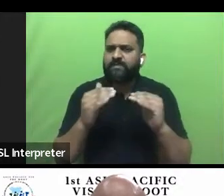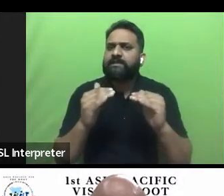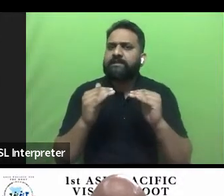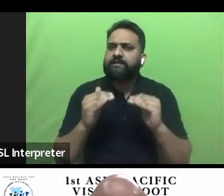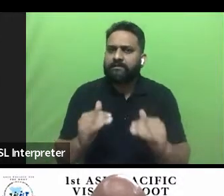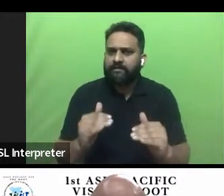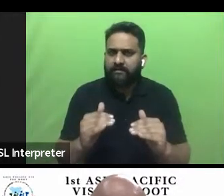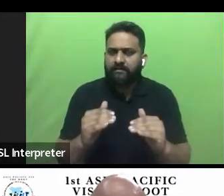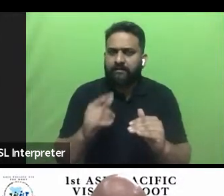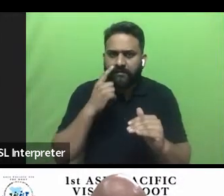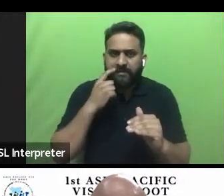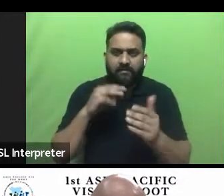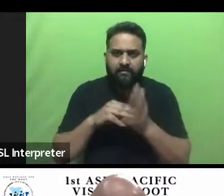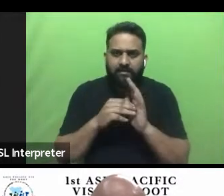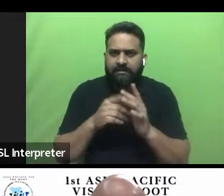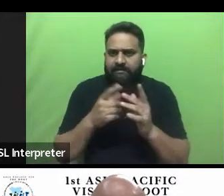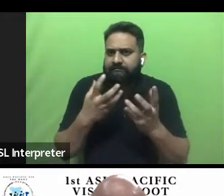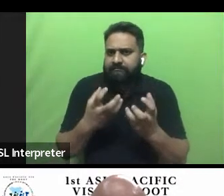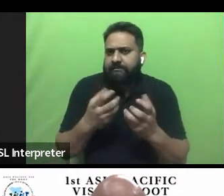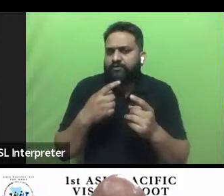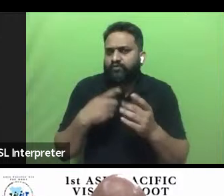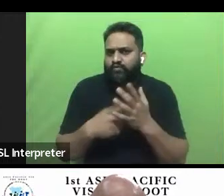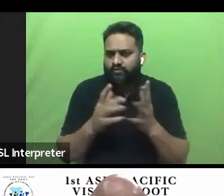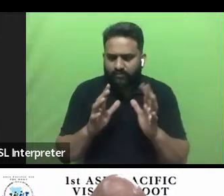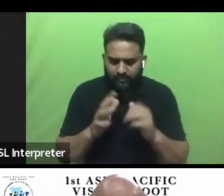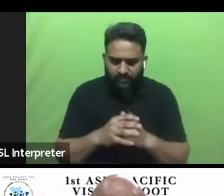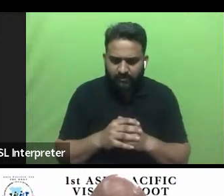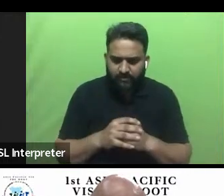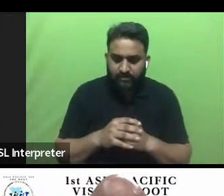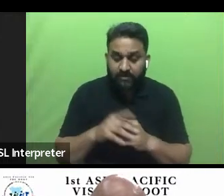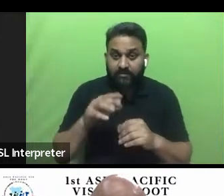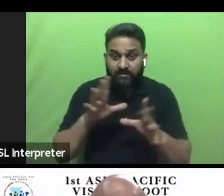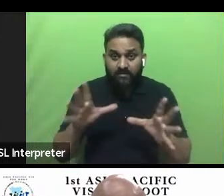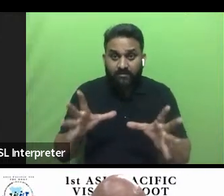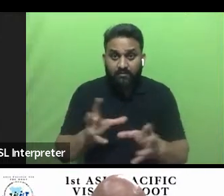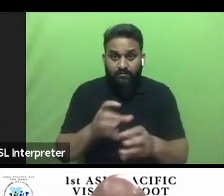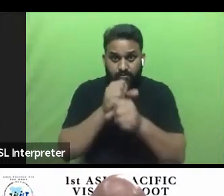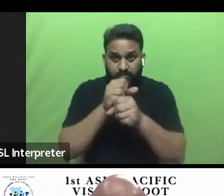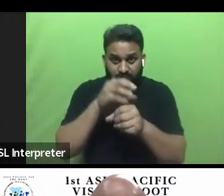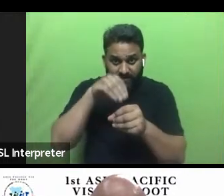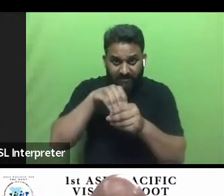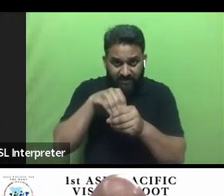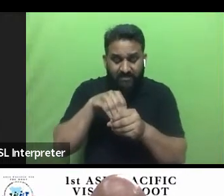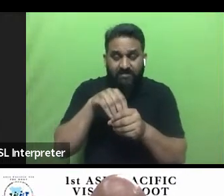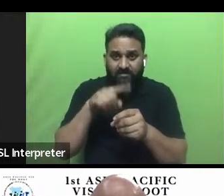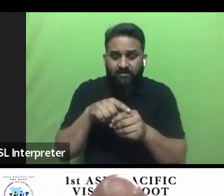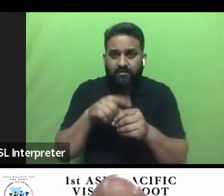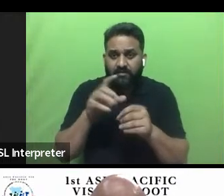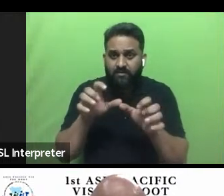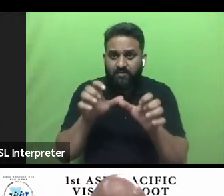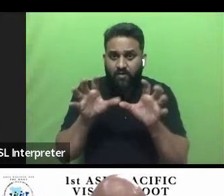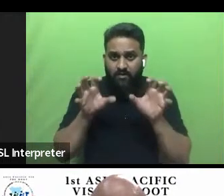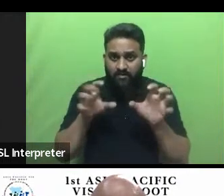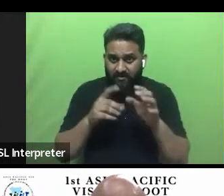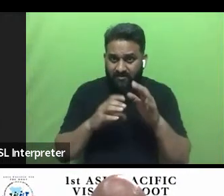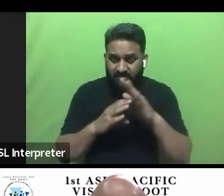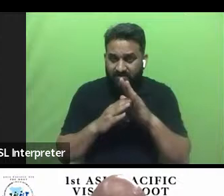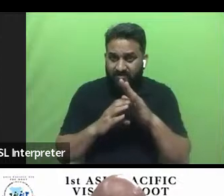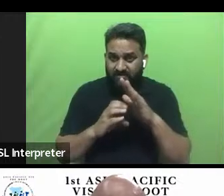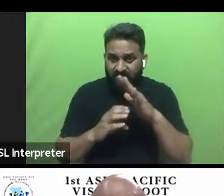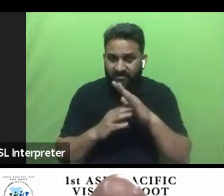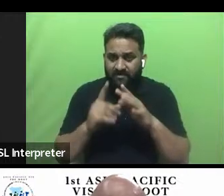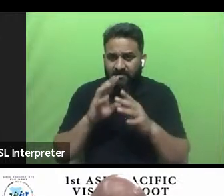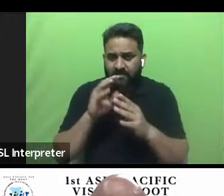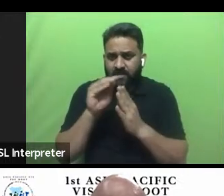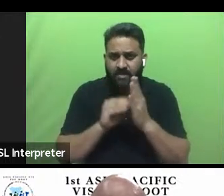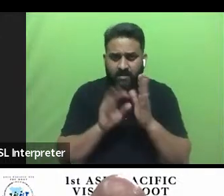consent requirement, such that the inclusion of standard conditions into an existing contract requires a clear statement that